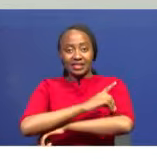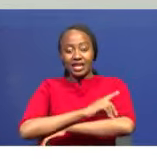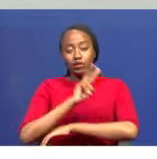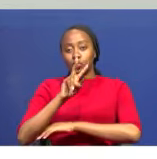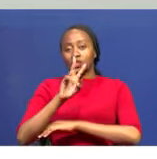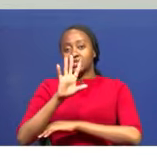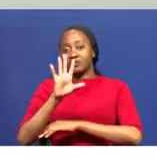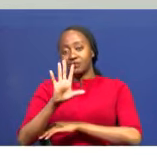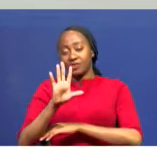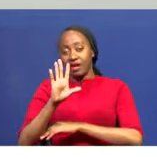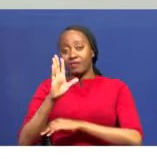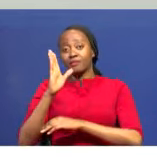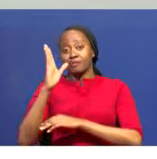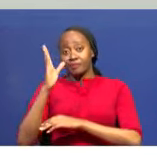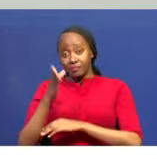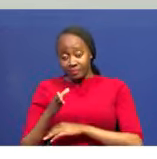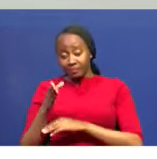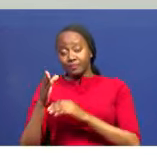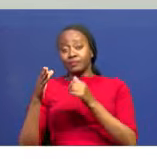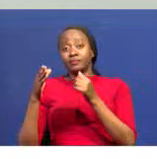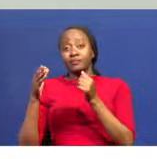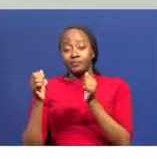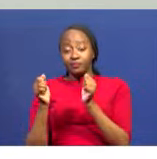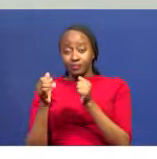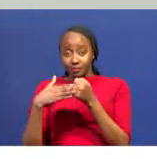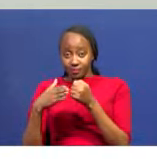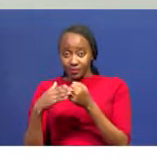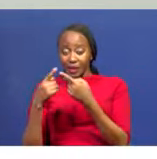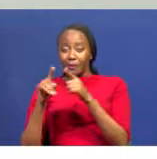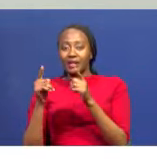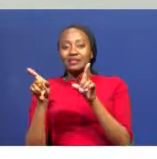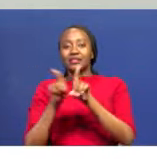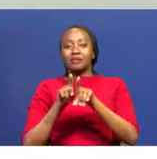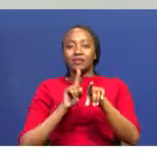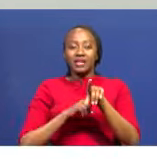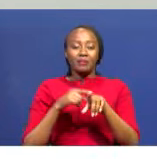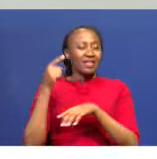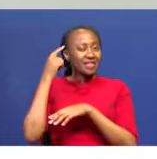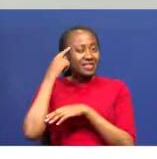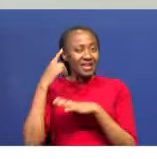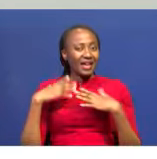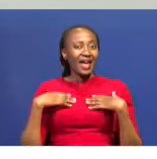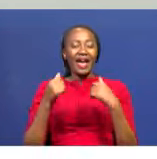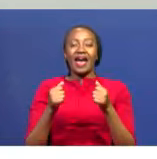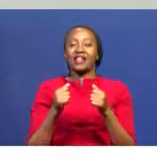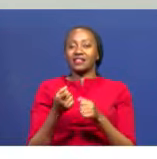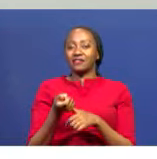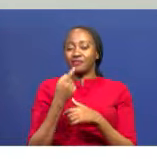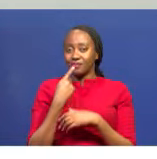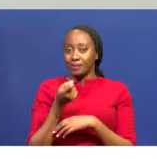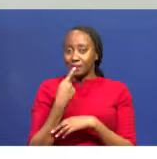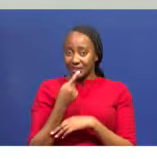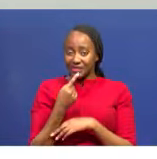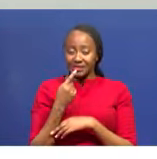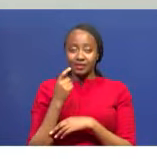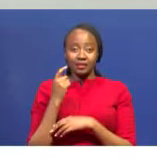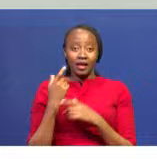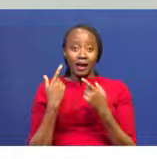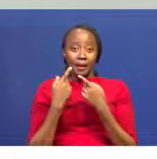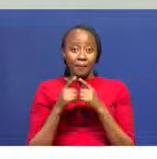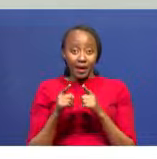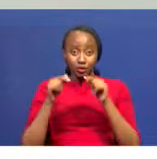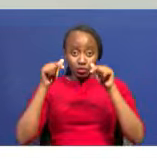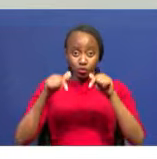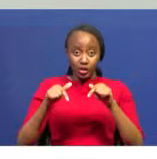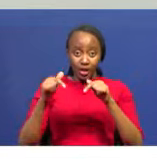September 2025, with the theme this year being Think Health Pharmacist. And of course, joining us this morning is none other